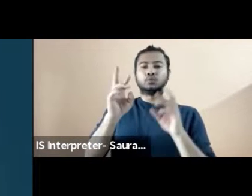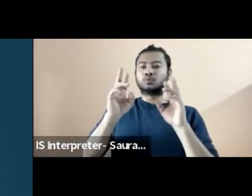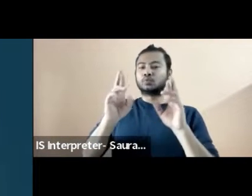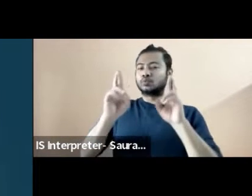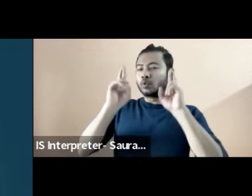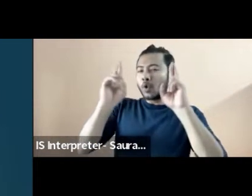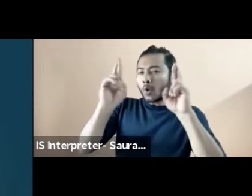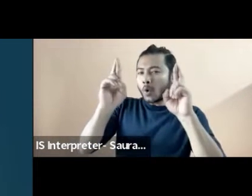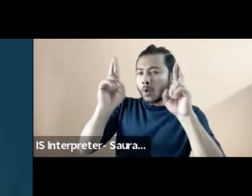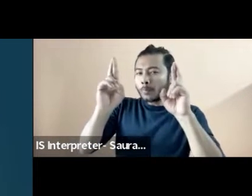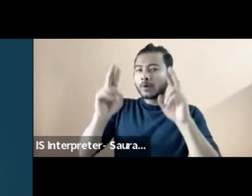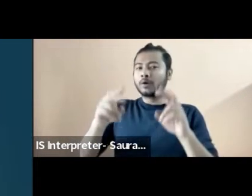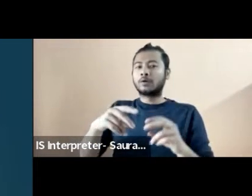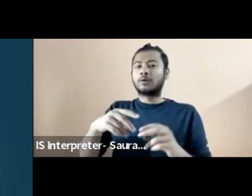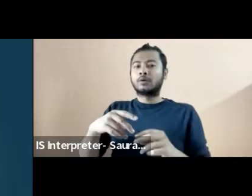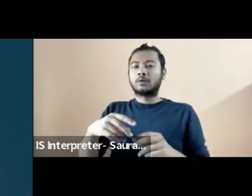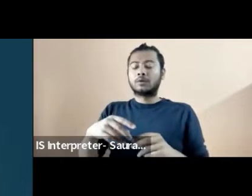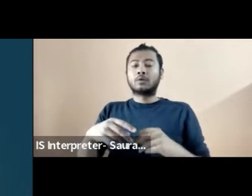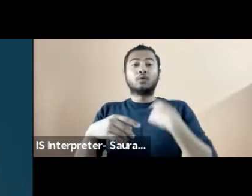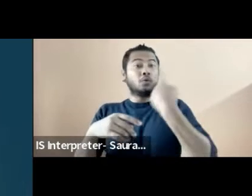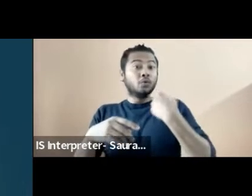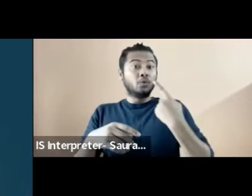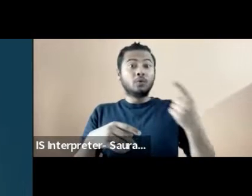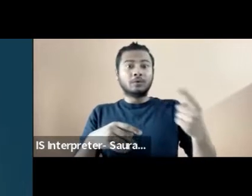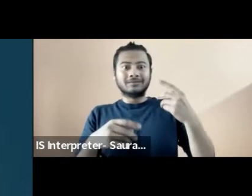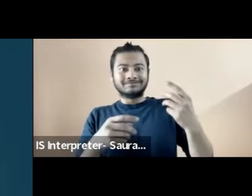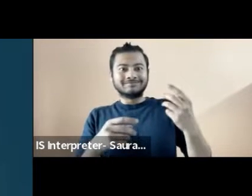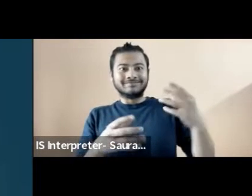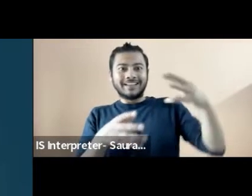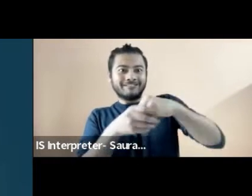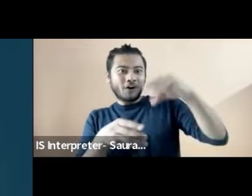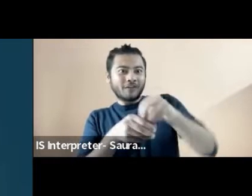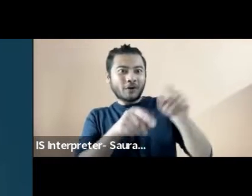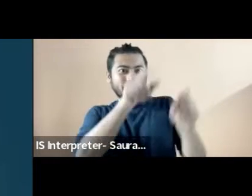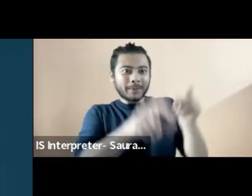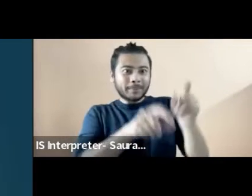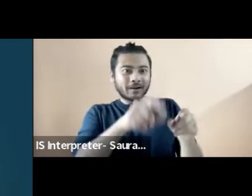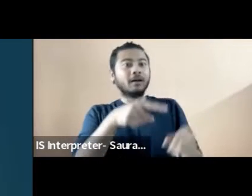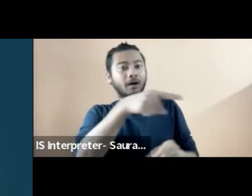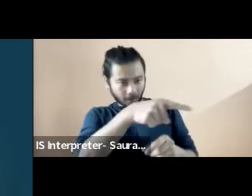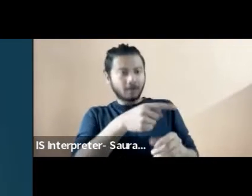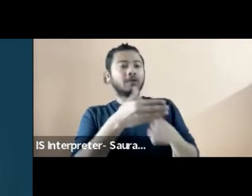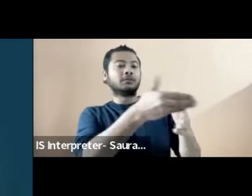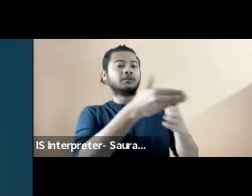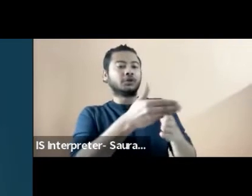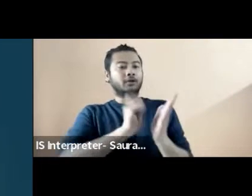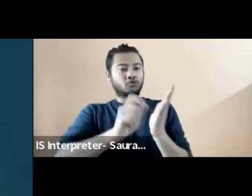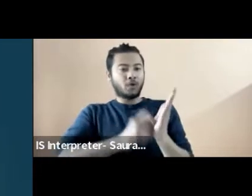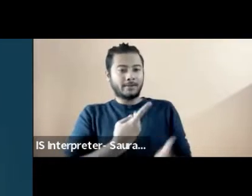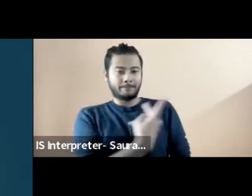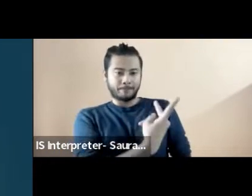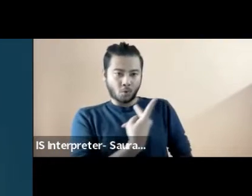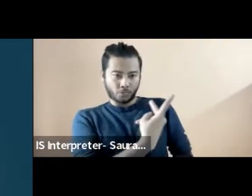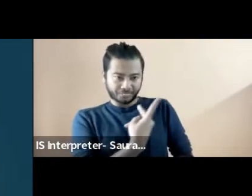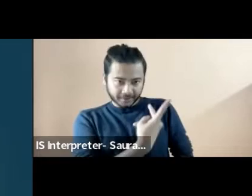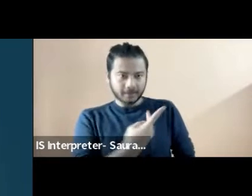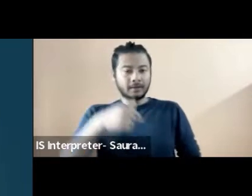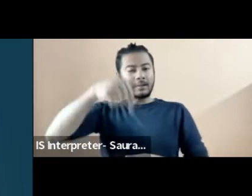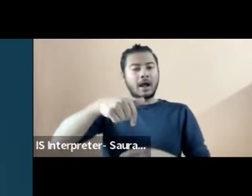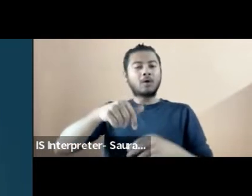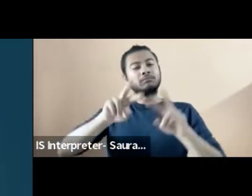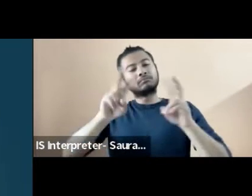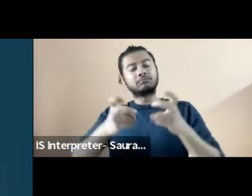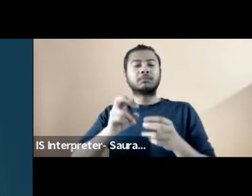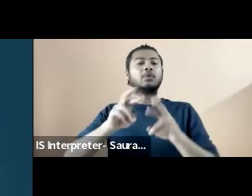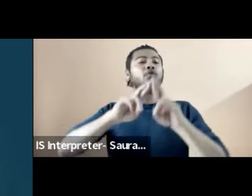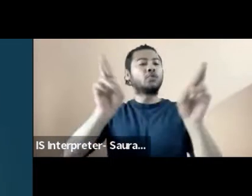interested witnesses. And these papers are currently in draft. And on the right, you will see a poster that we presented at the